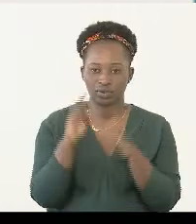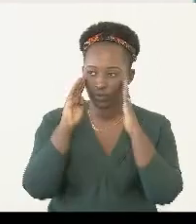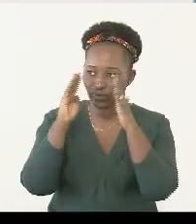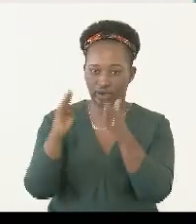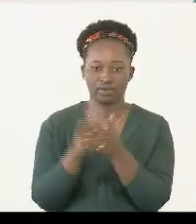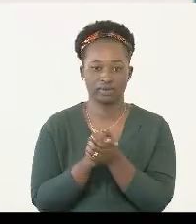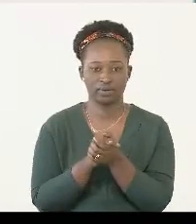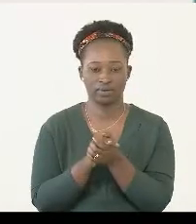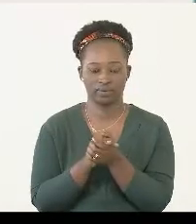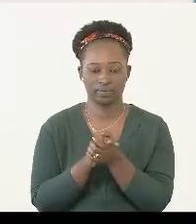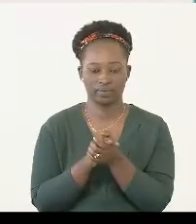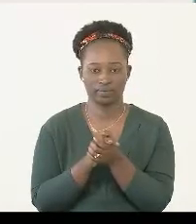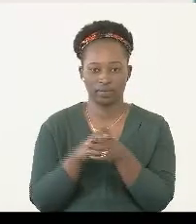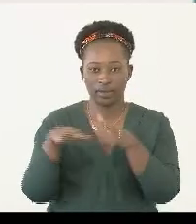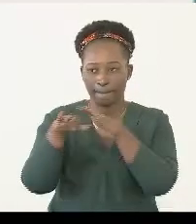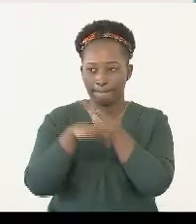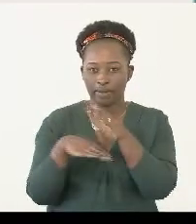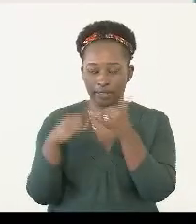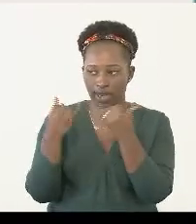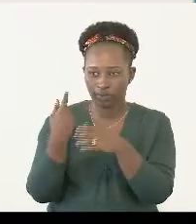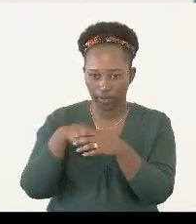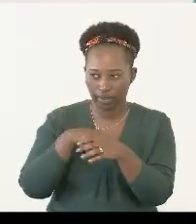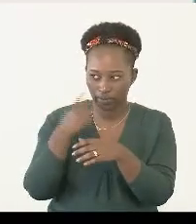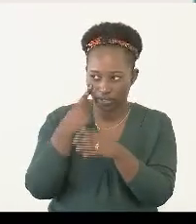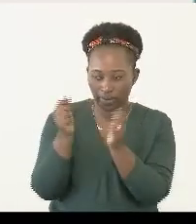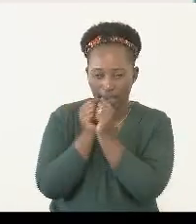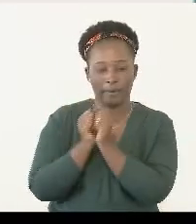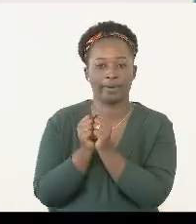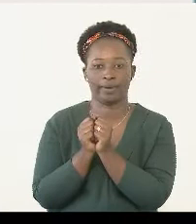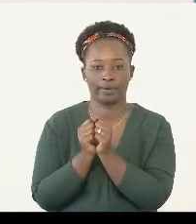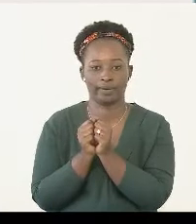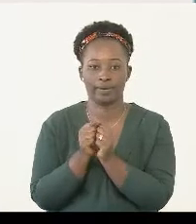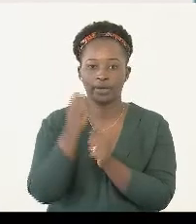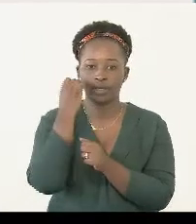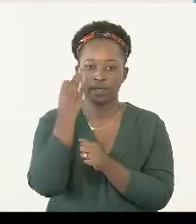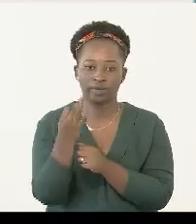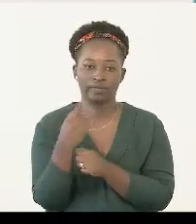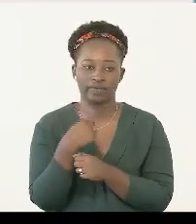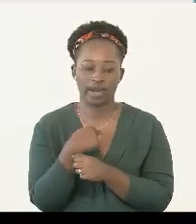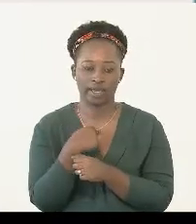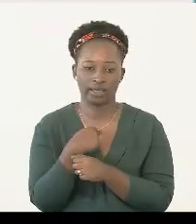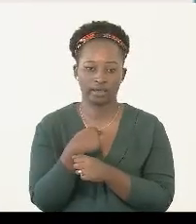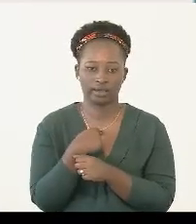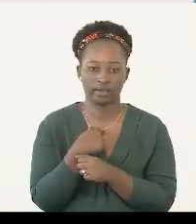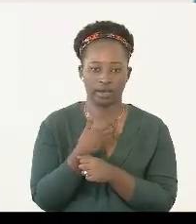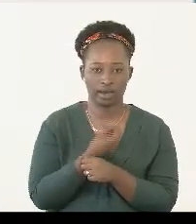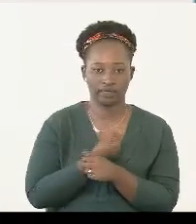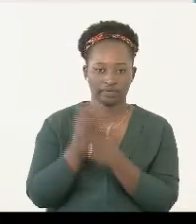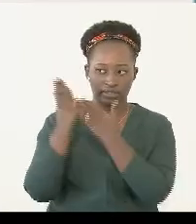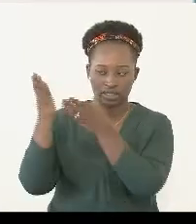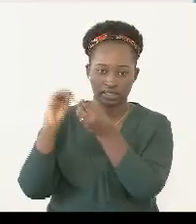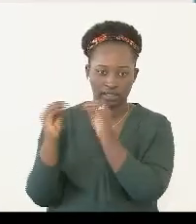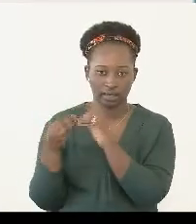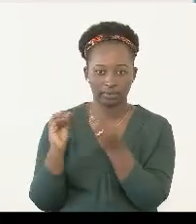on. So let's go through this again together. If I look at this amount,